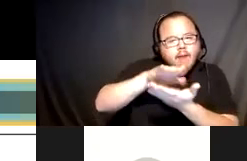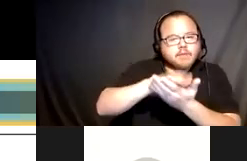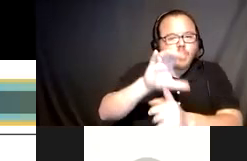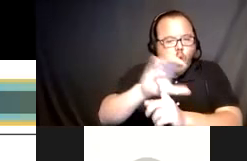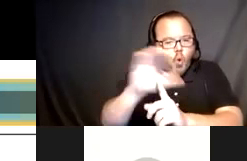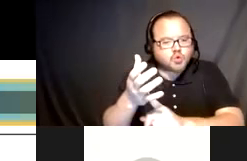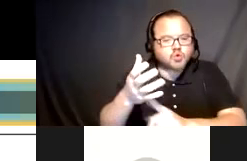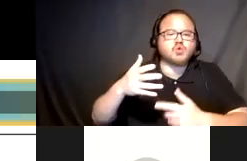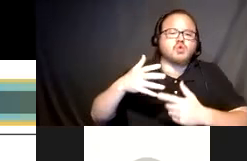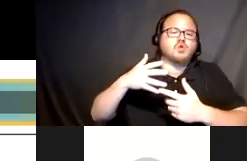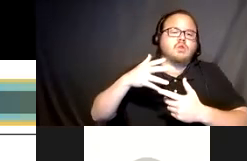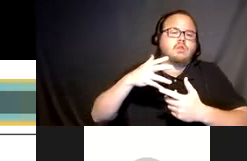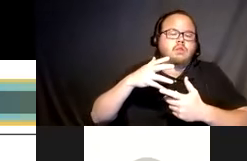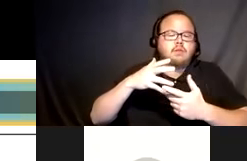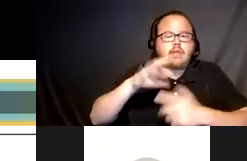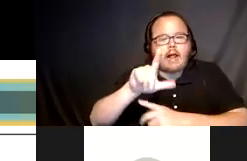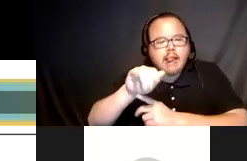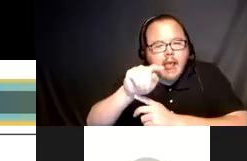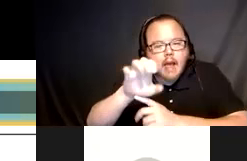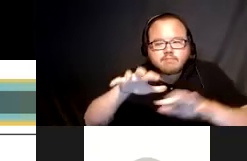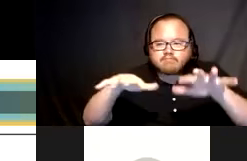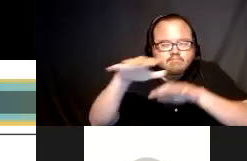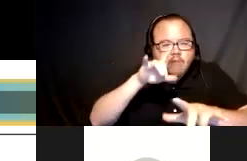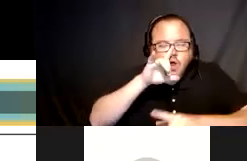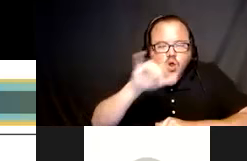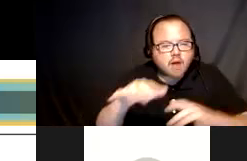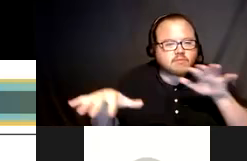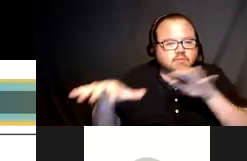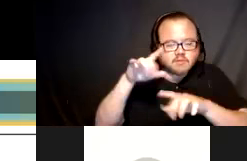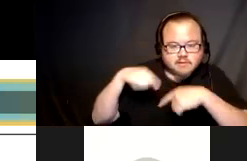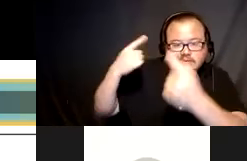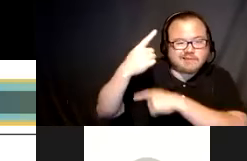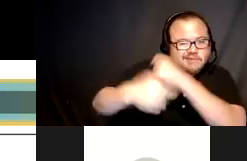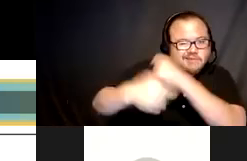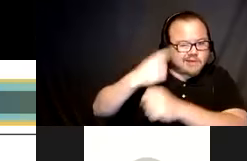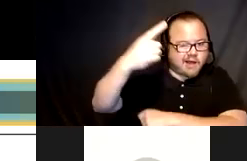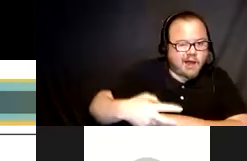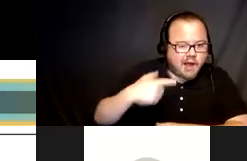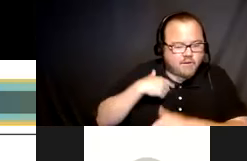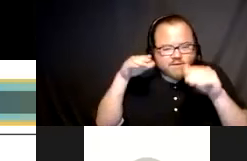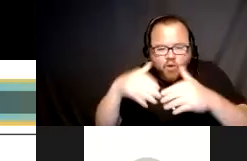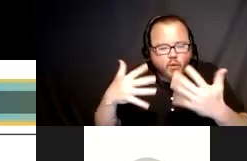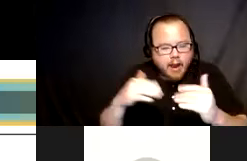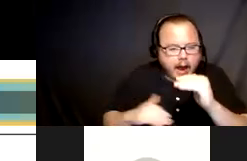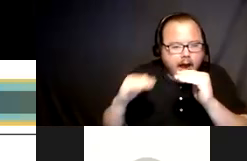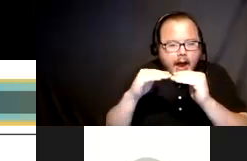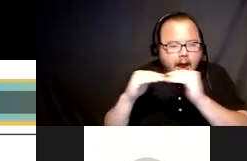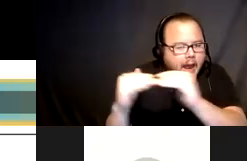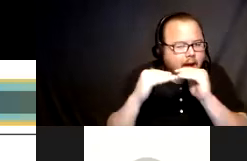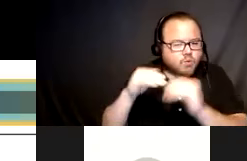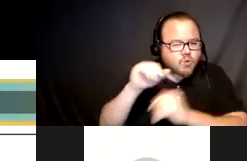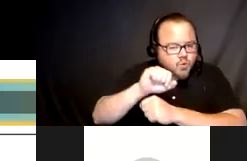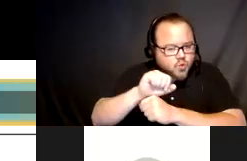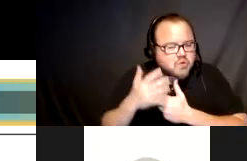and climate. And so the district over the past year and a half is very much focused on equity work. And so they